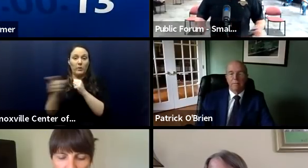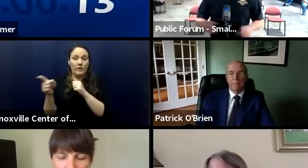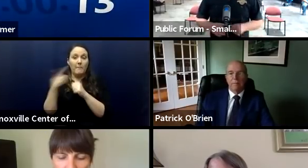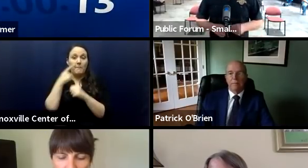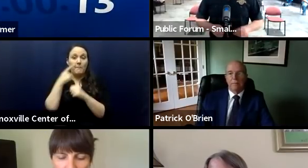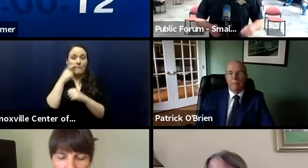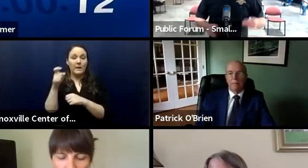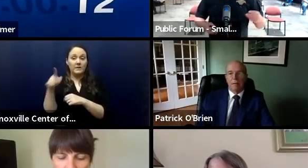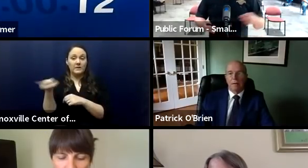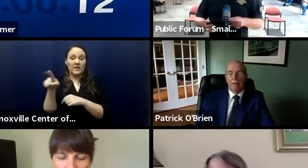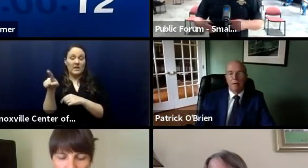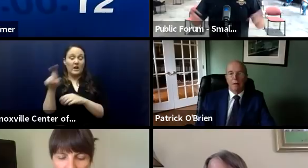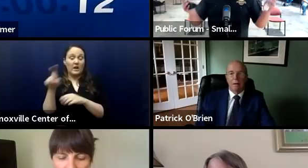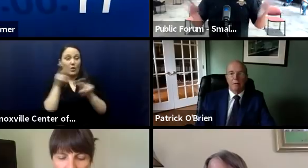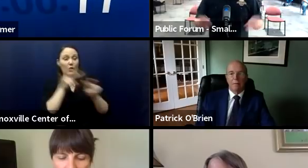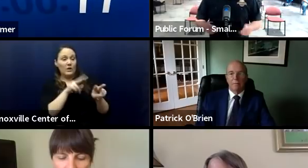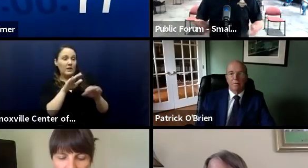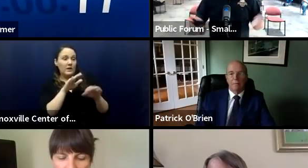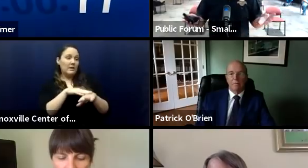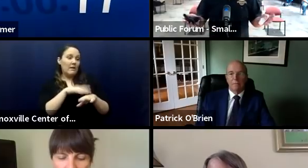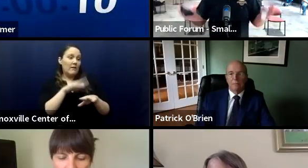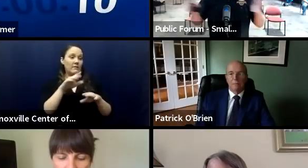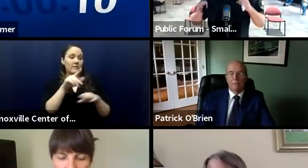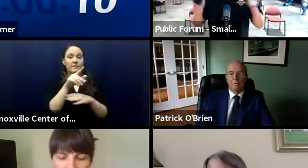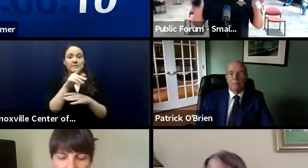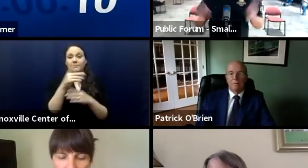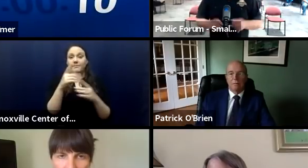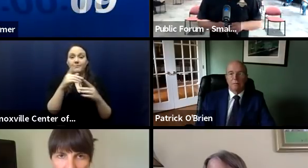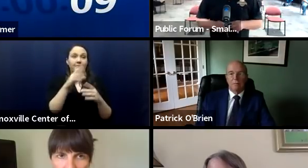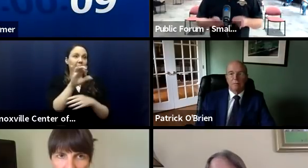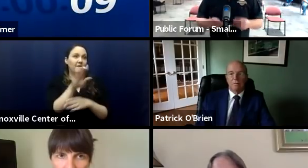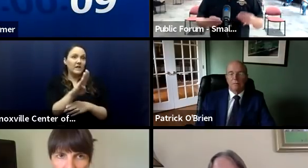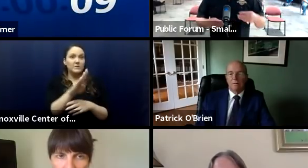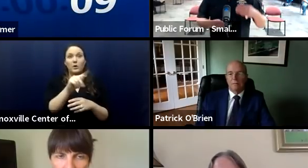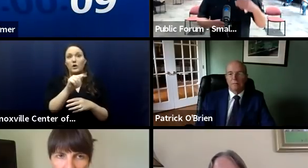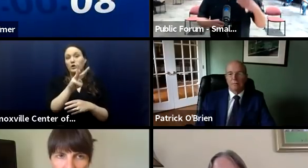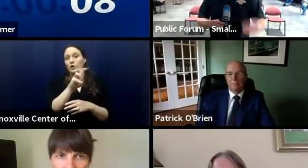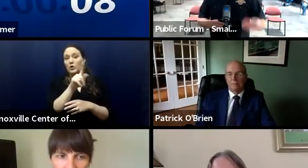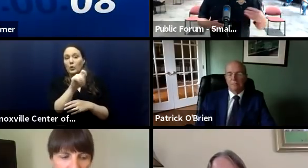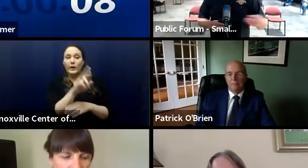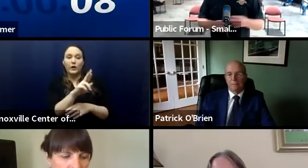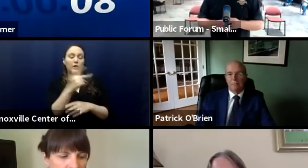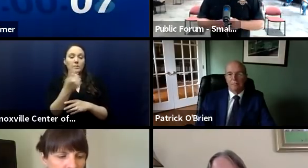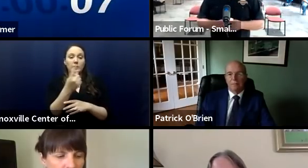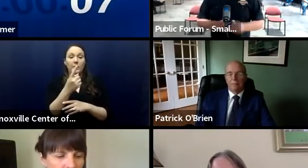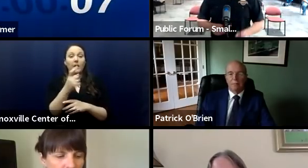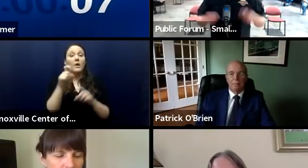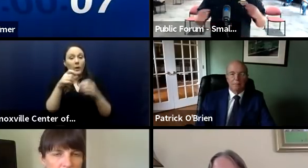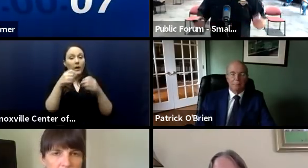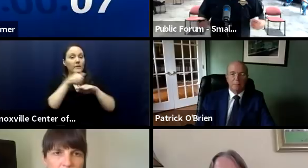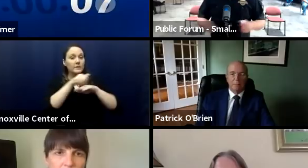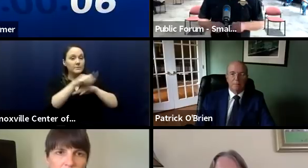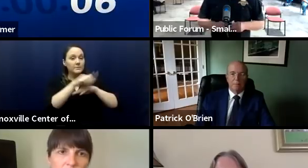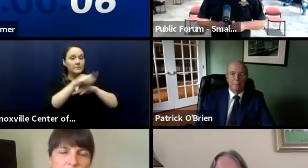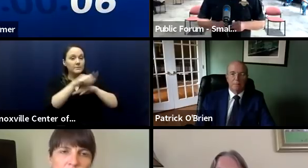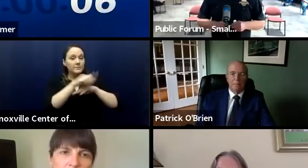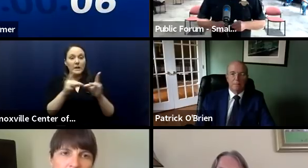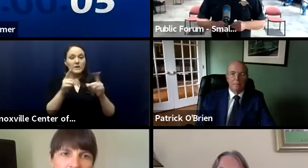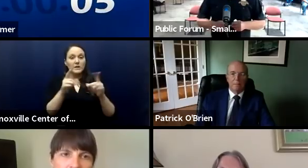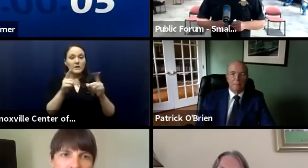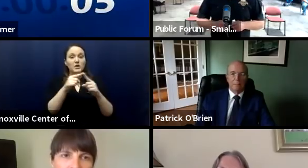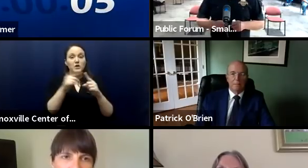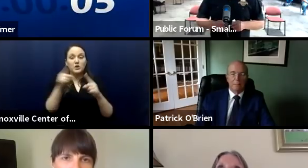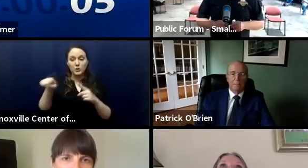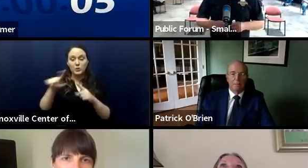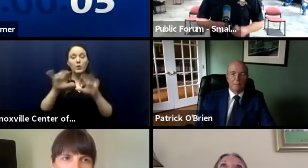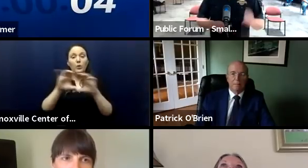at, whether it be Facebook, Twitter, pick something. We've got to get that message out to that community so we can stay open and stay